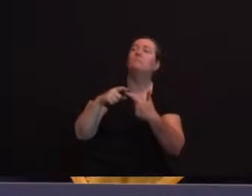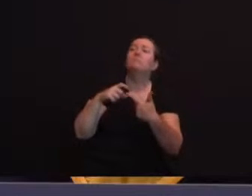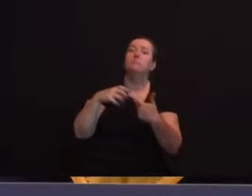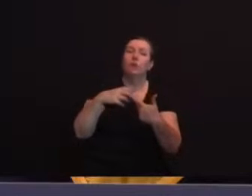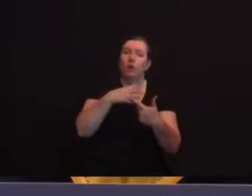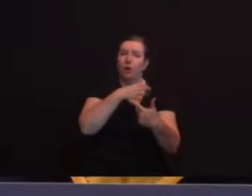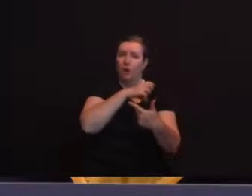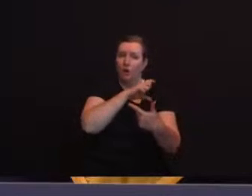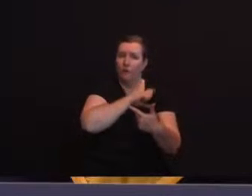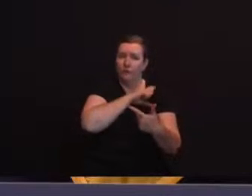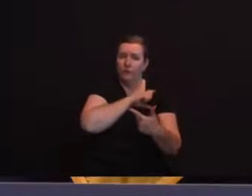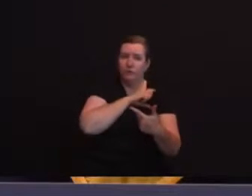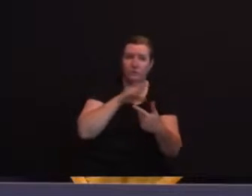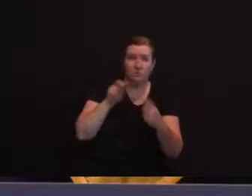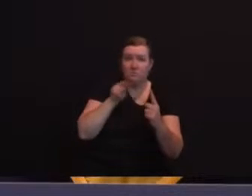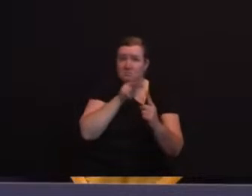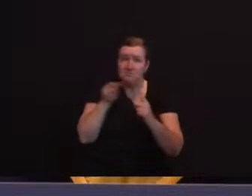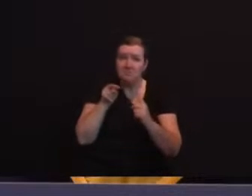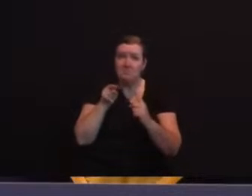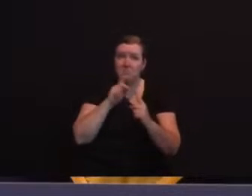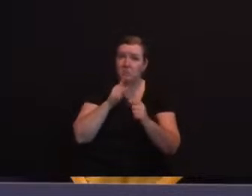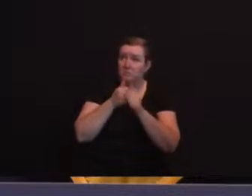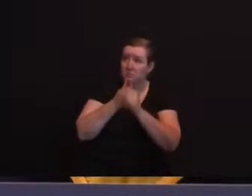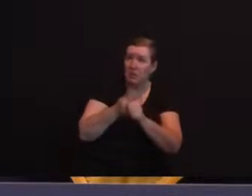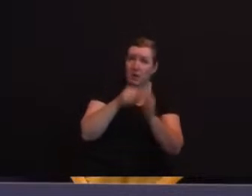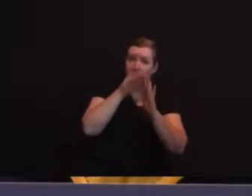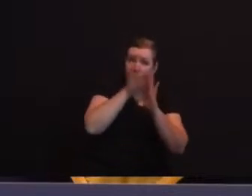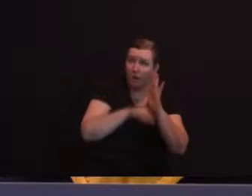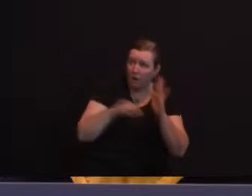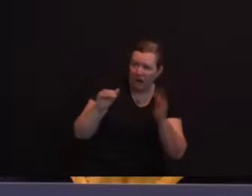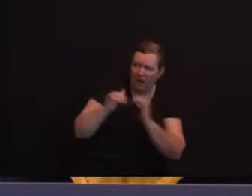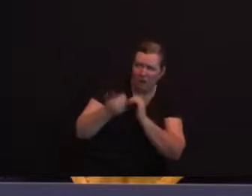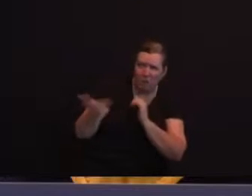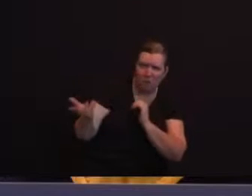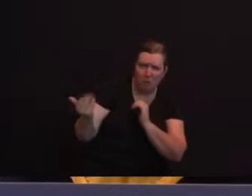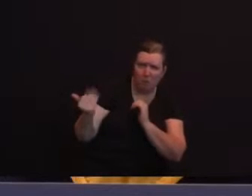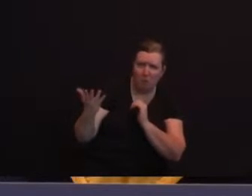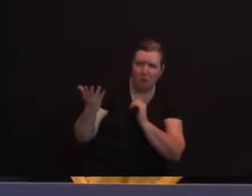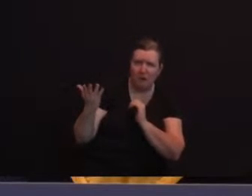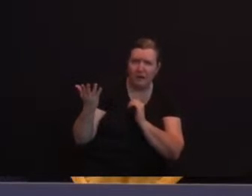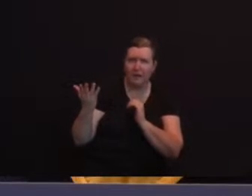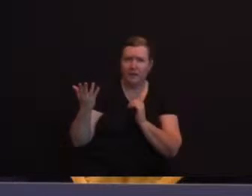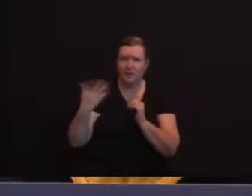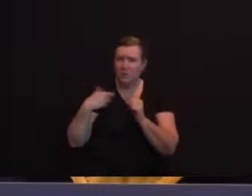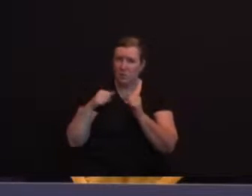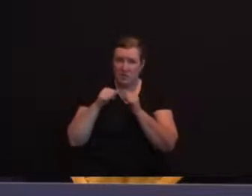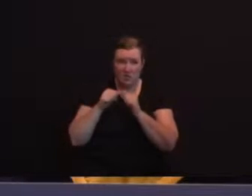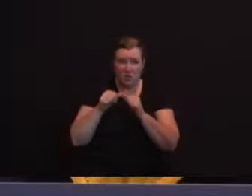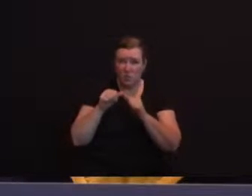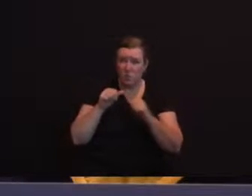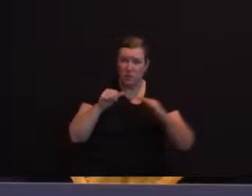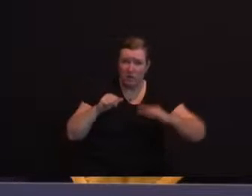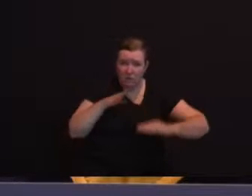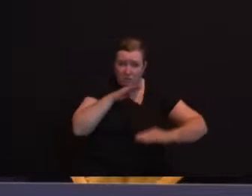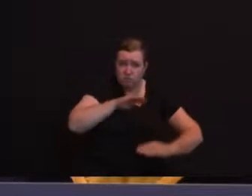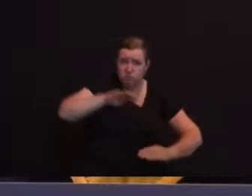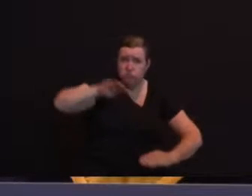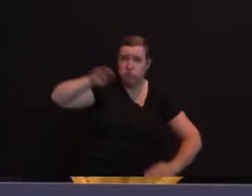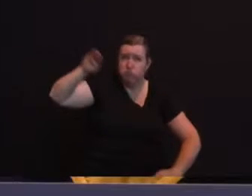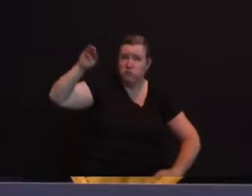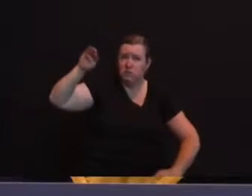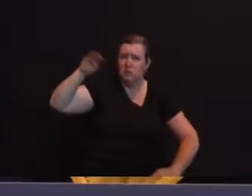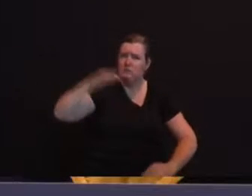rules? If we keep on this trajectory, what combination of numbers would trigger you to issue stay-at-home